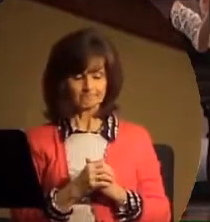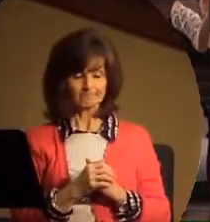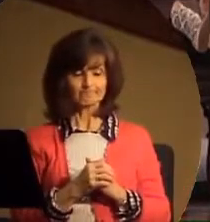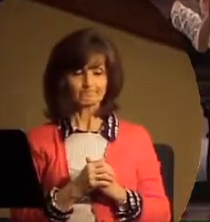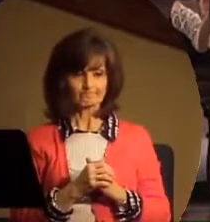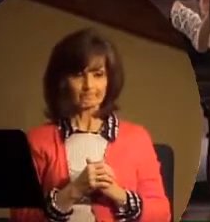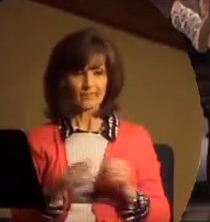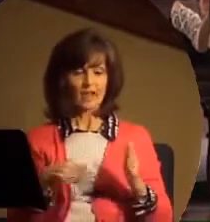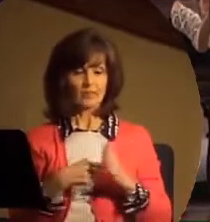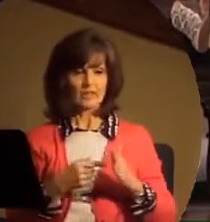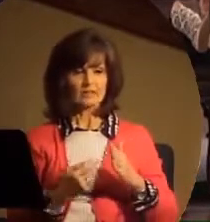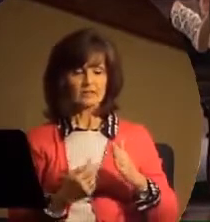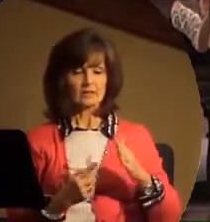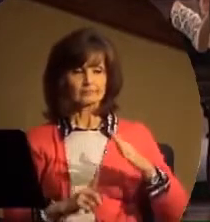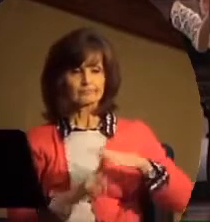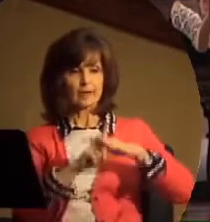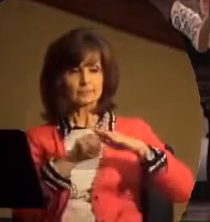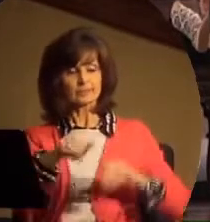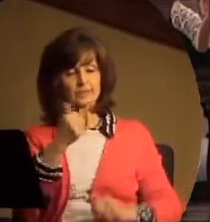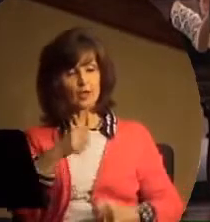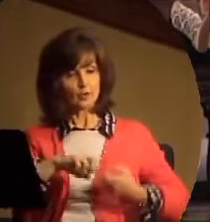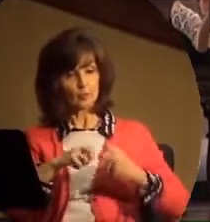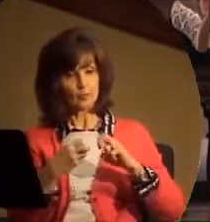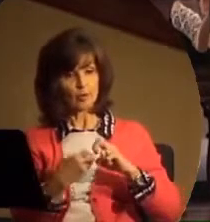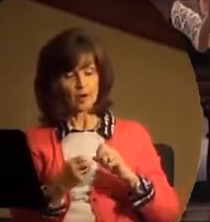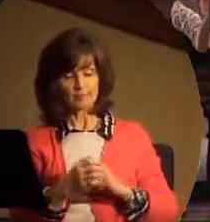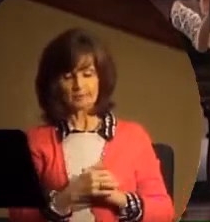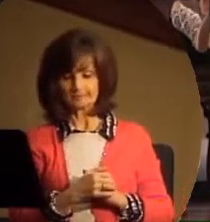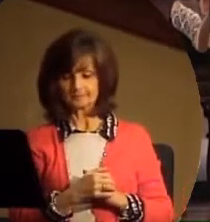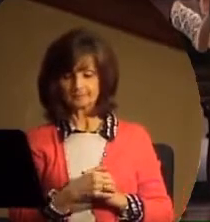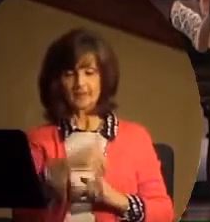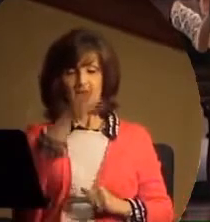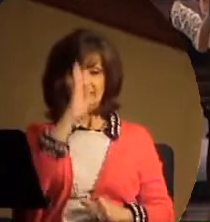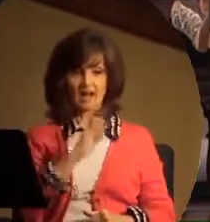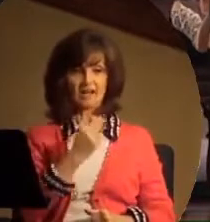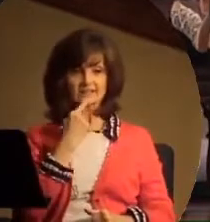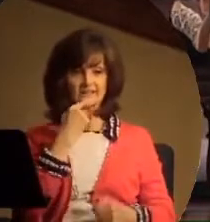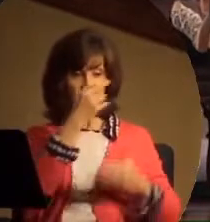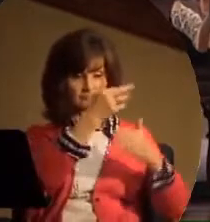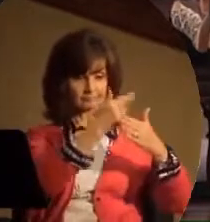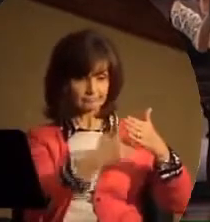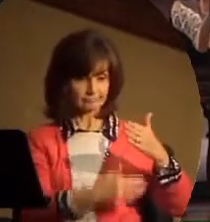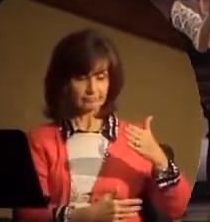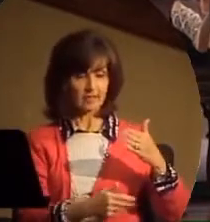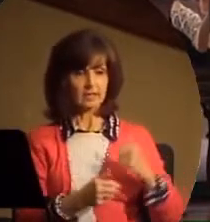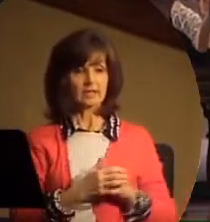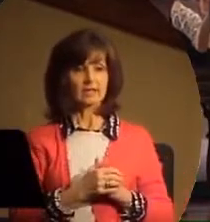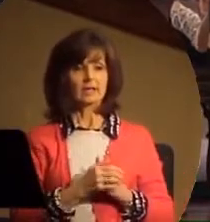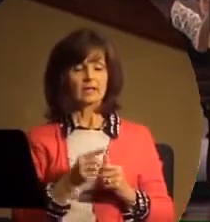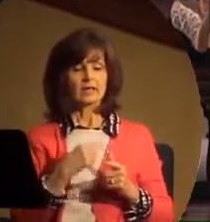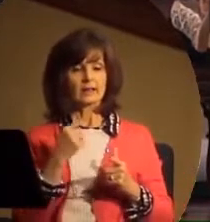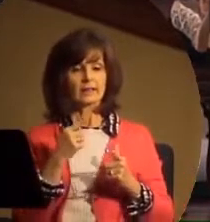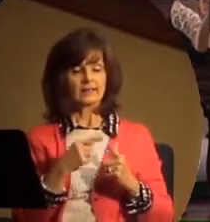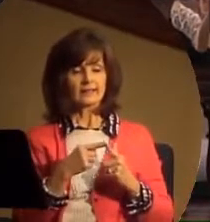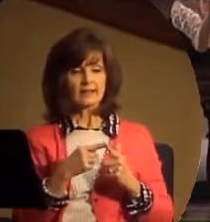this brings up another problem. Because just as sure as God said all that,